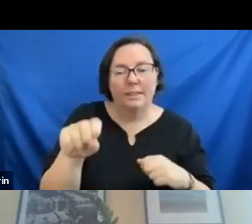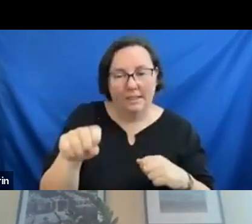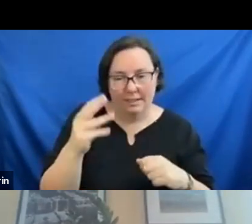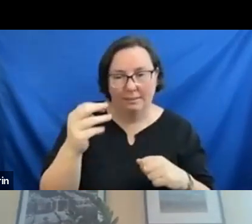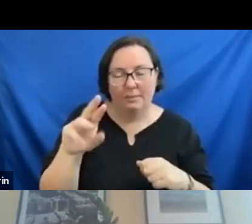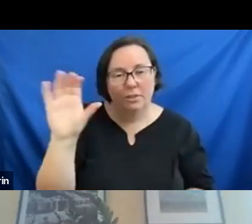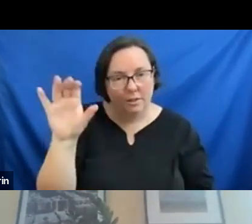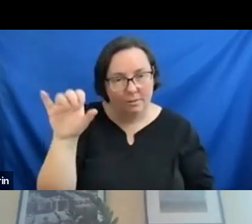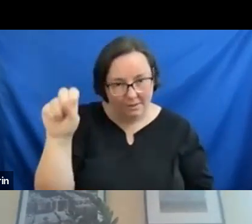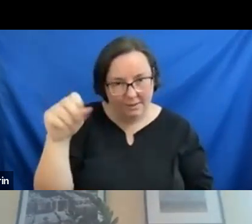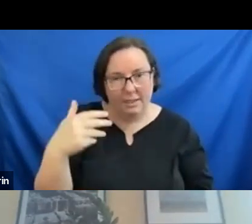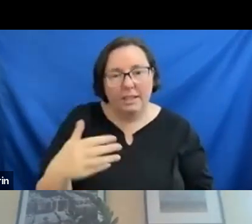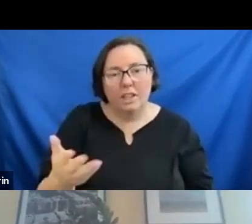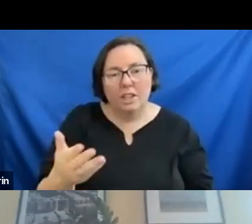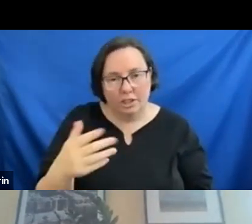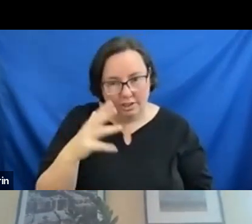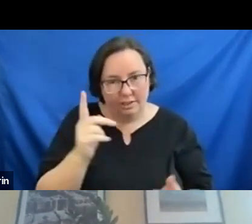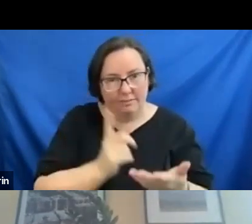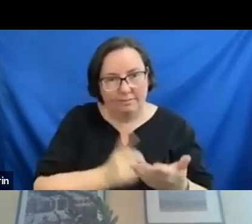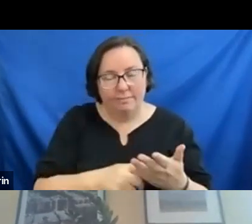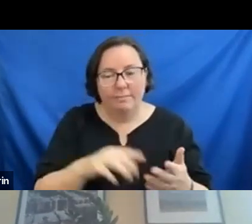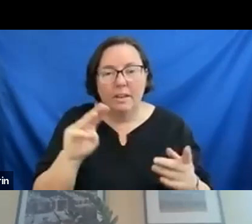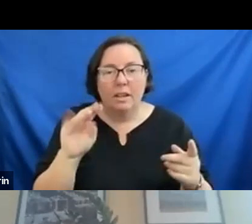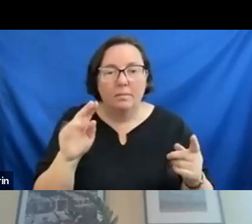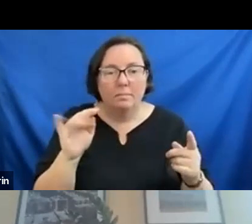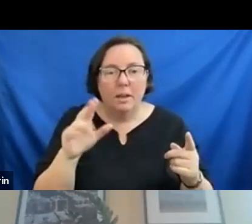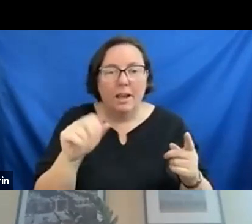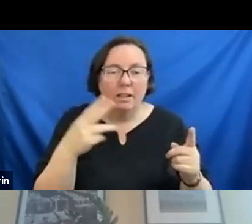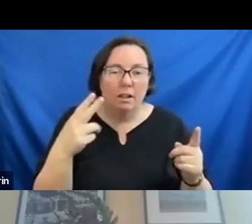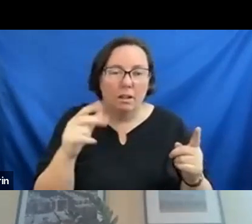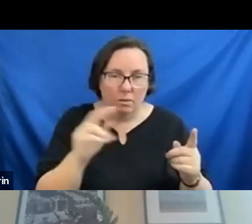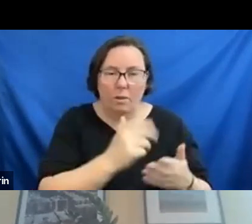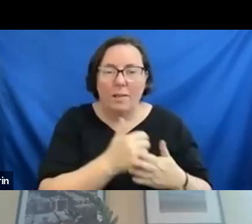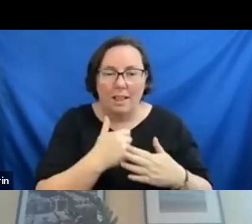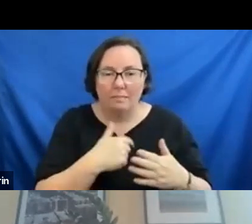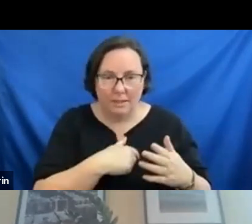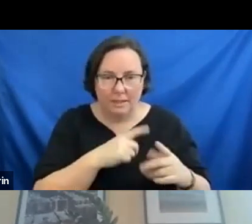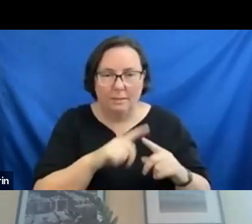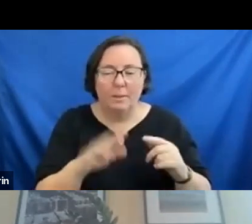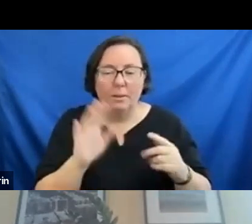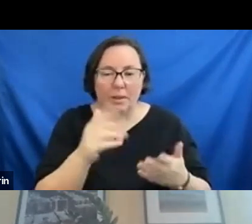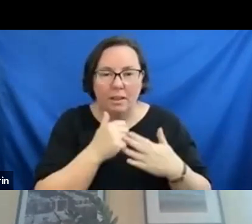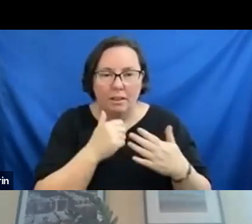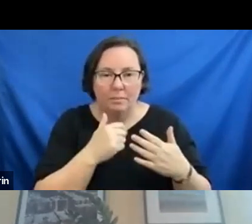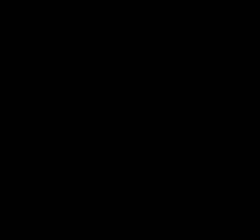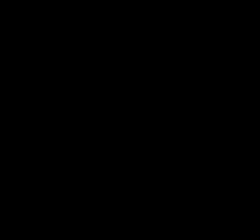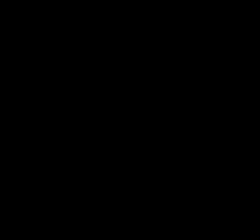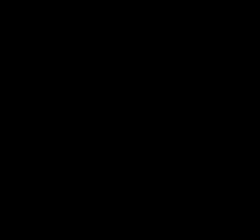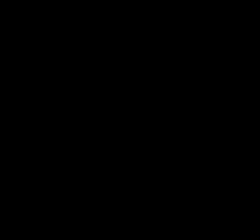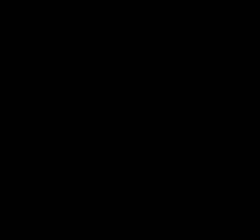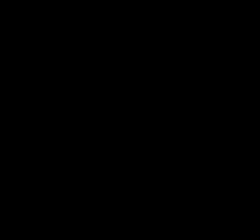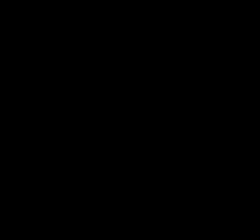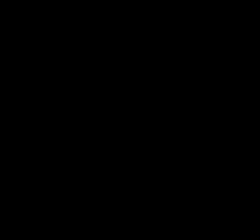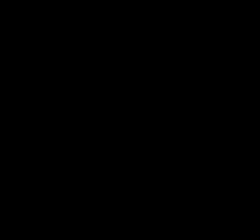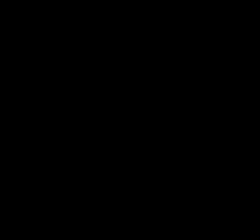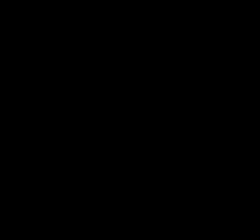Mr. Contenpasis, I am, and Monica Hogan will be assisting me, and she's also going to help me by driving the